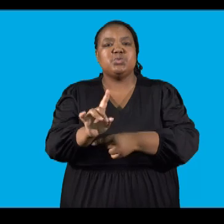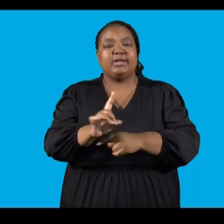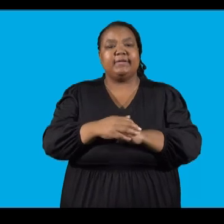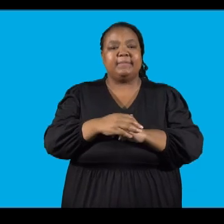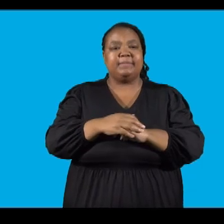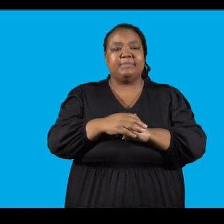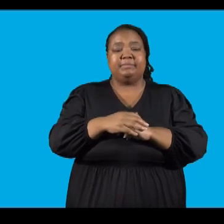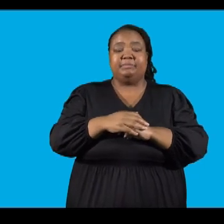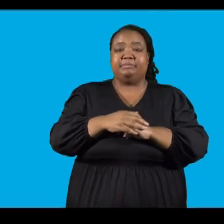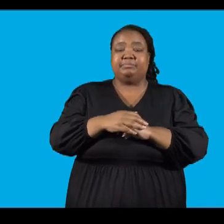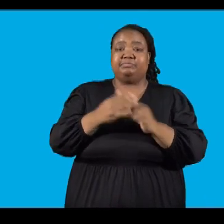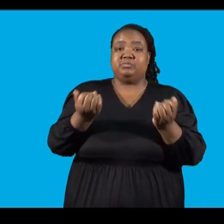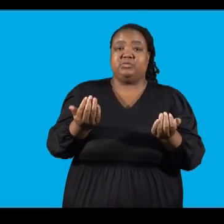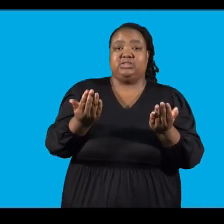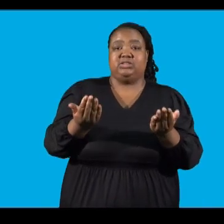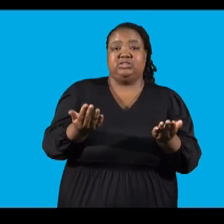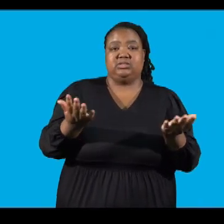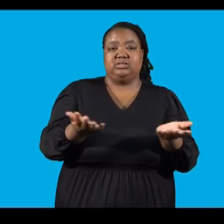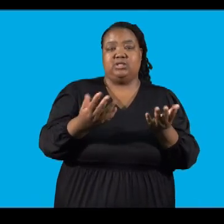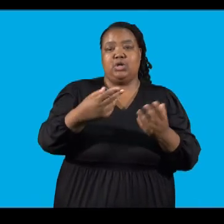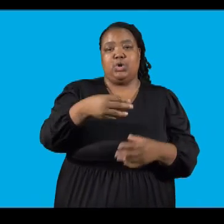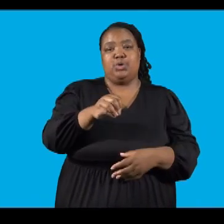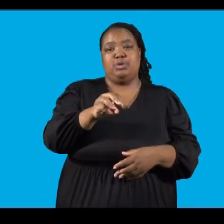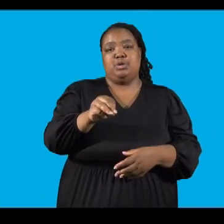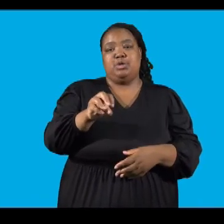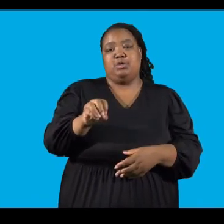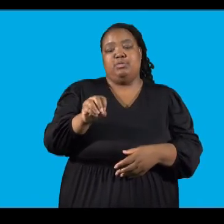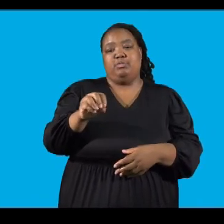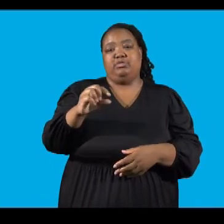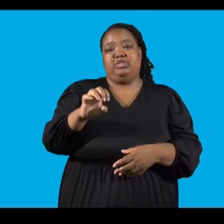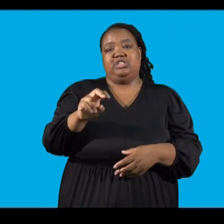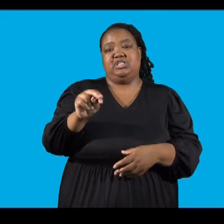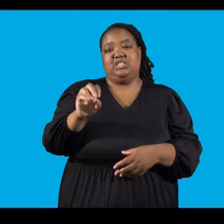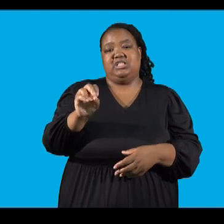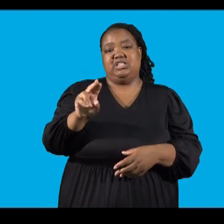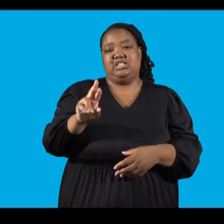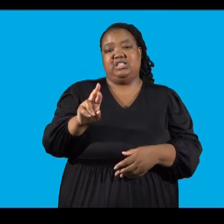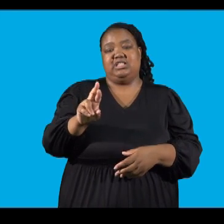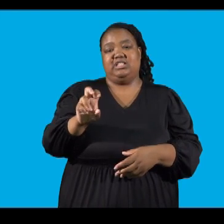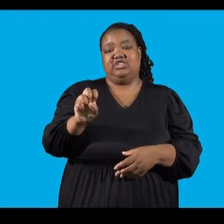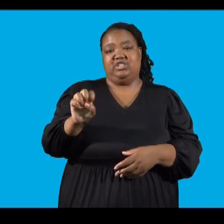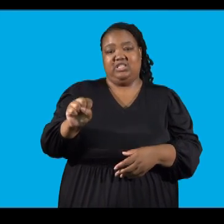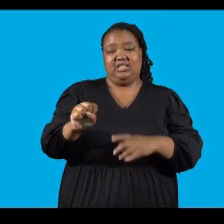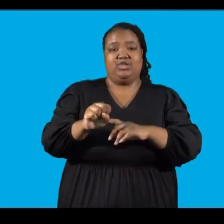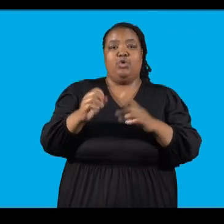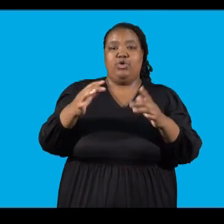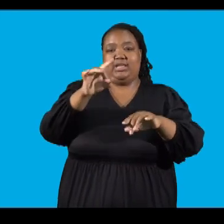of service do they provide? They provide homogeneous or differentiated